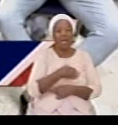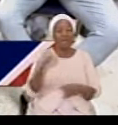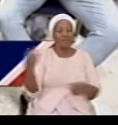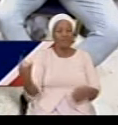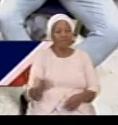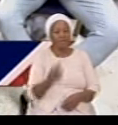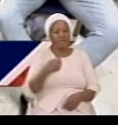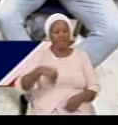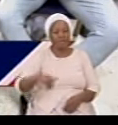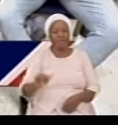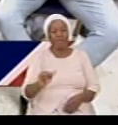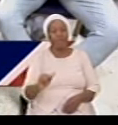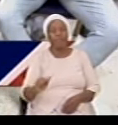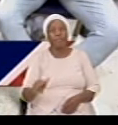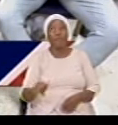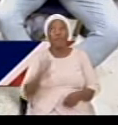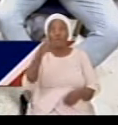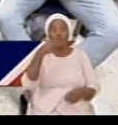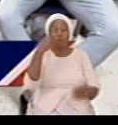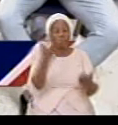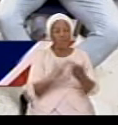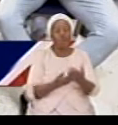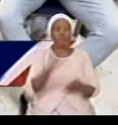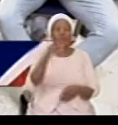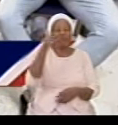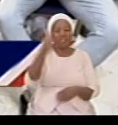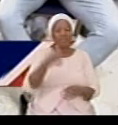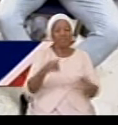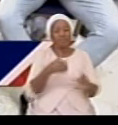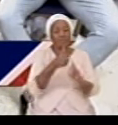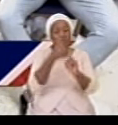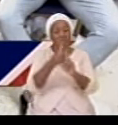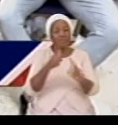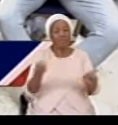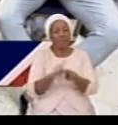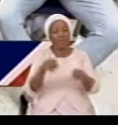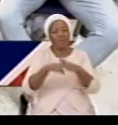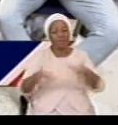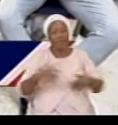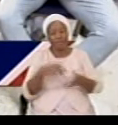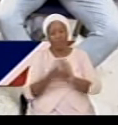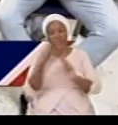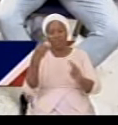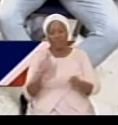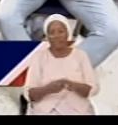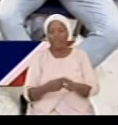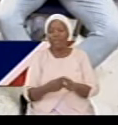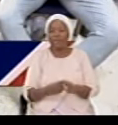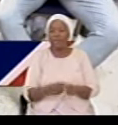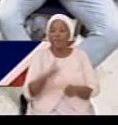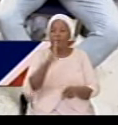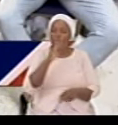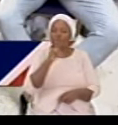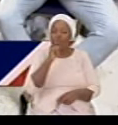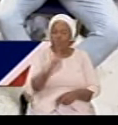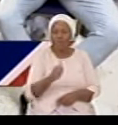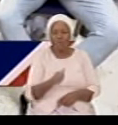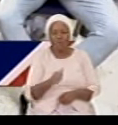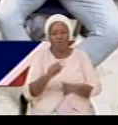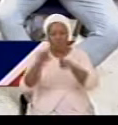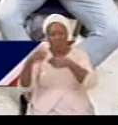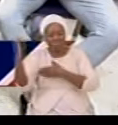forever, he'll prove himself the same in your life in Jesus' name. Be not carried about